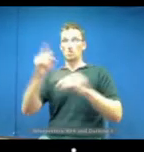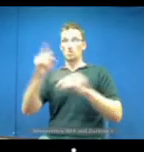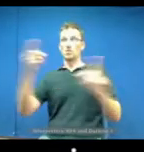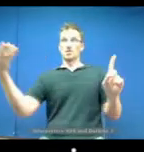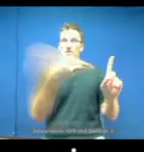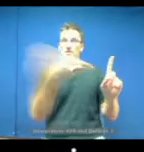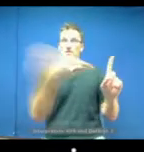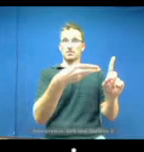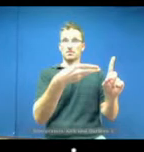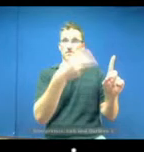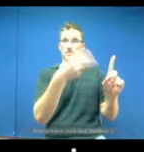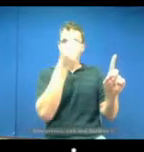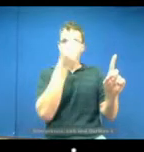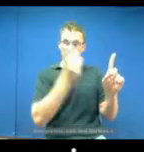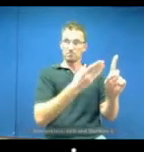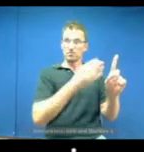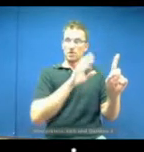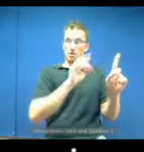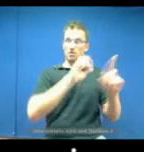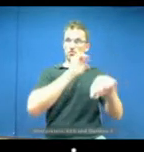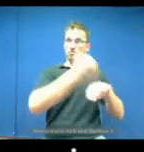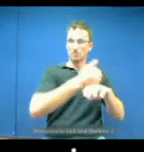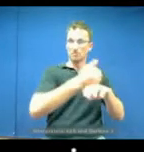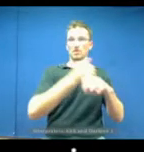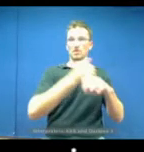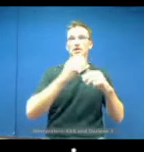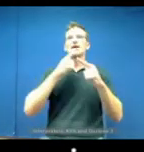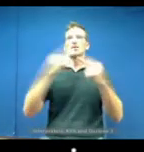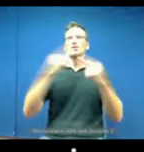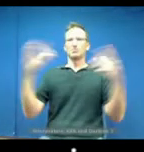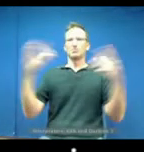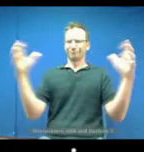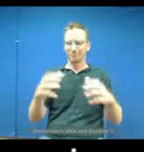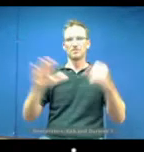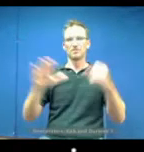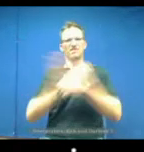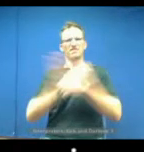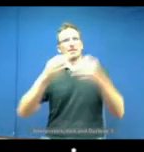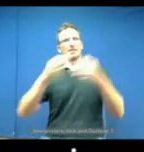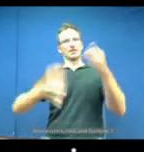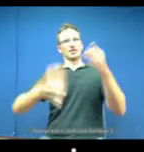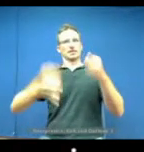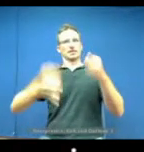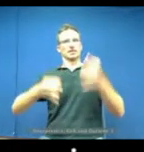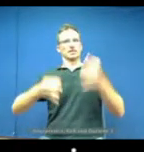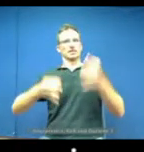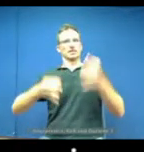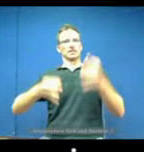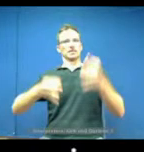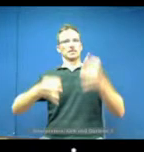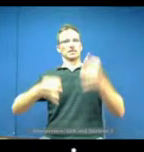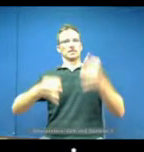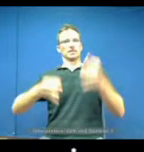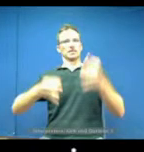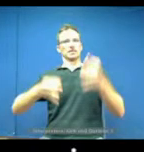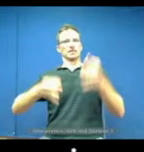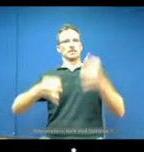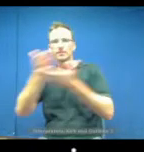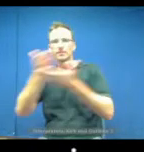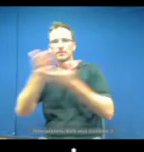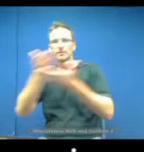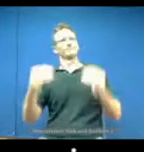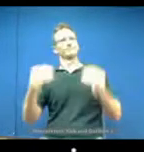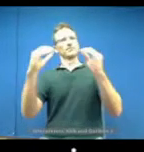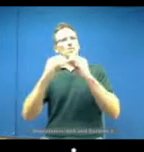a full evidentiary hearing is held to determine at a much higher burden whether or not there's